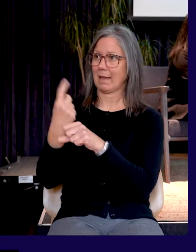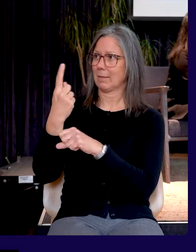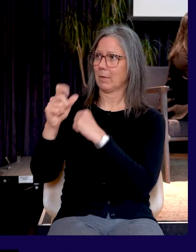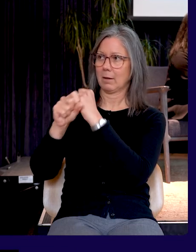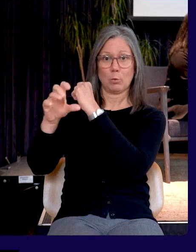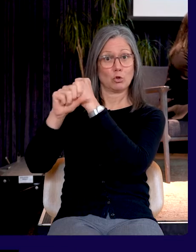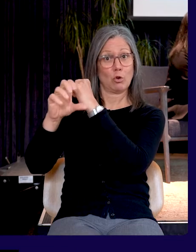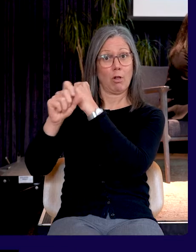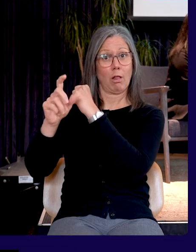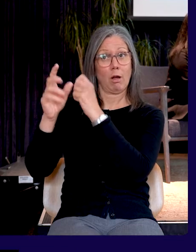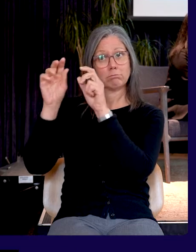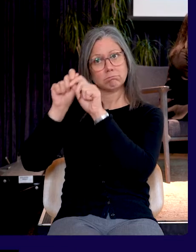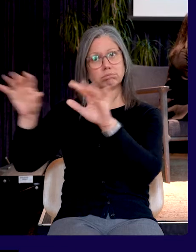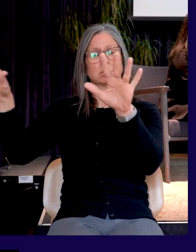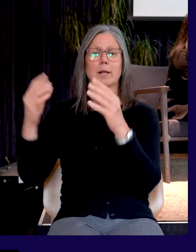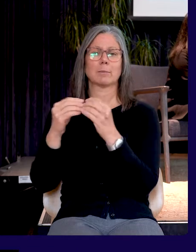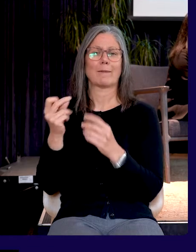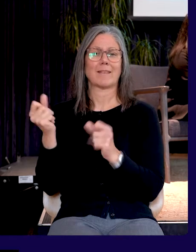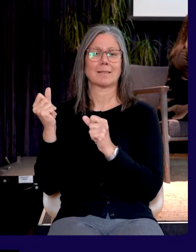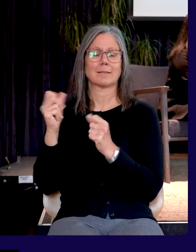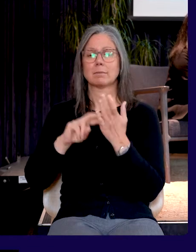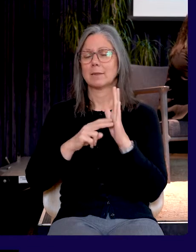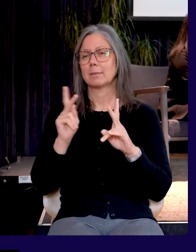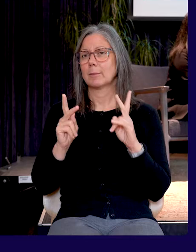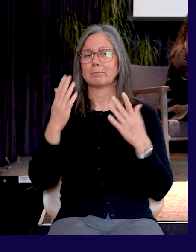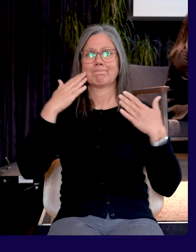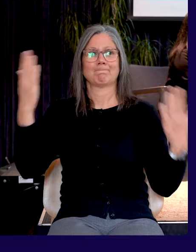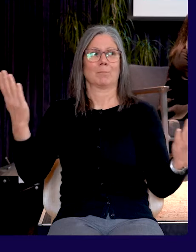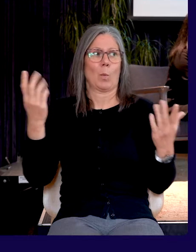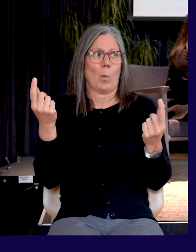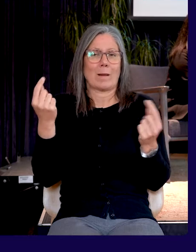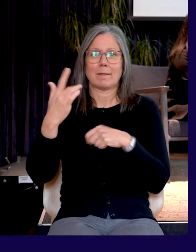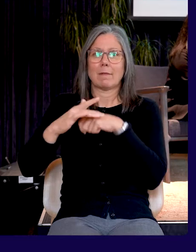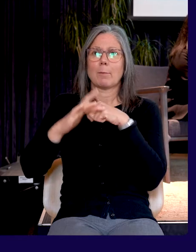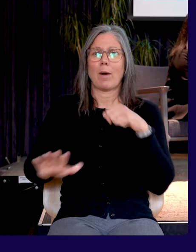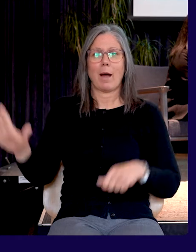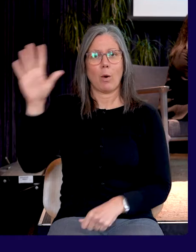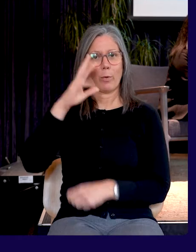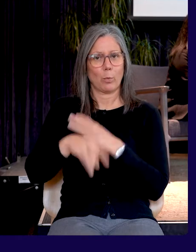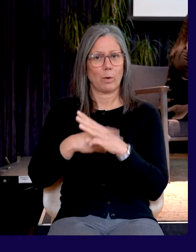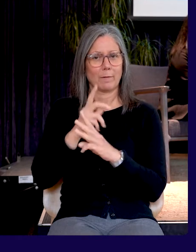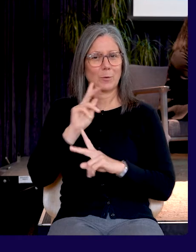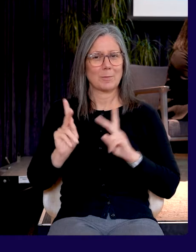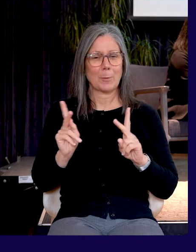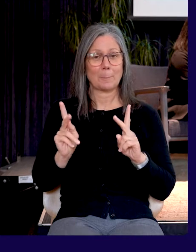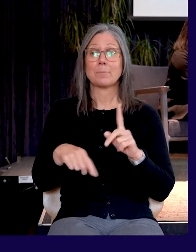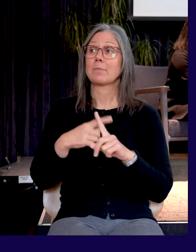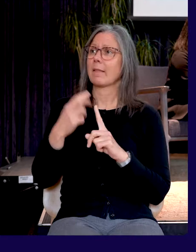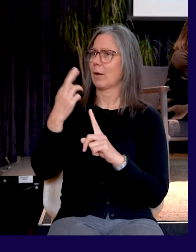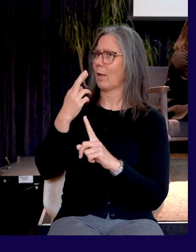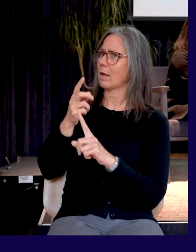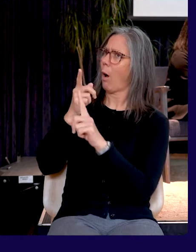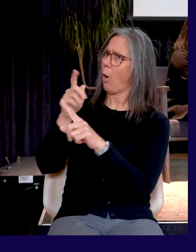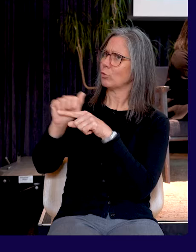commercial. So there's a lot of lack of awareness out there of what is actually available to people. And then when they find out it